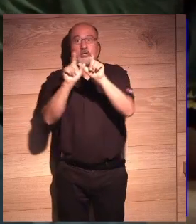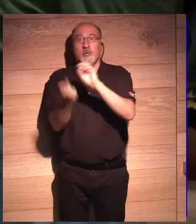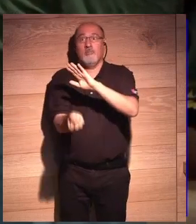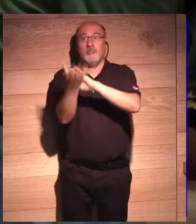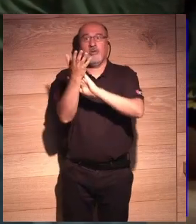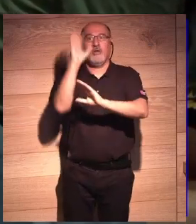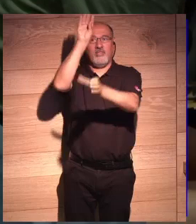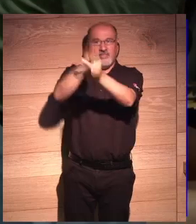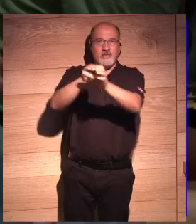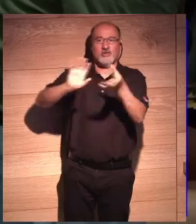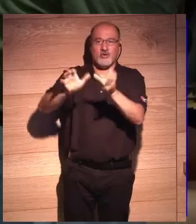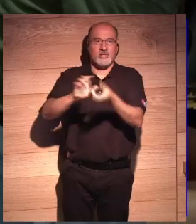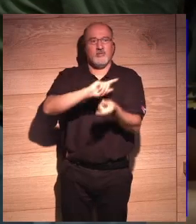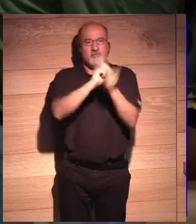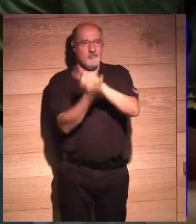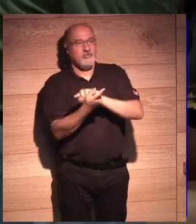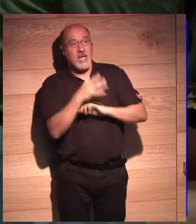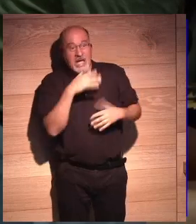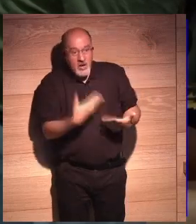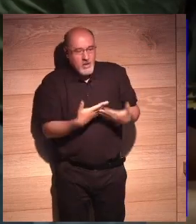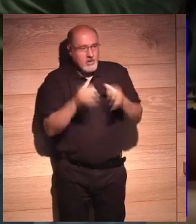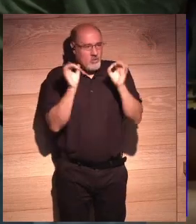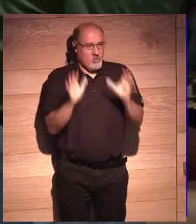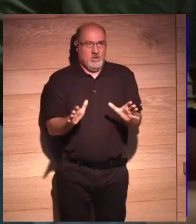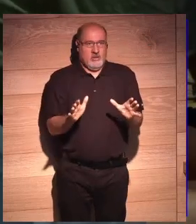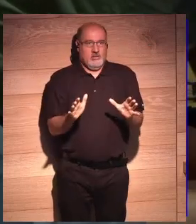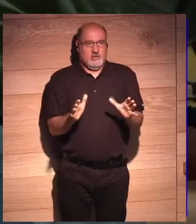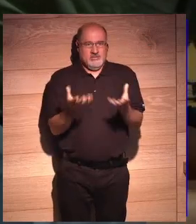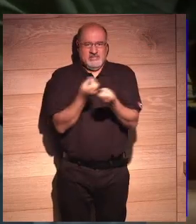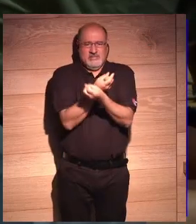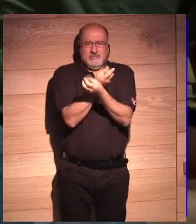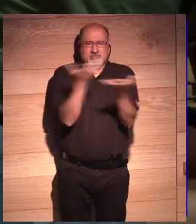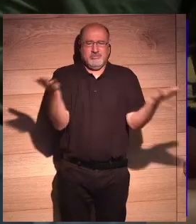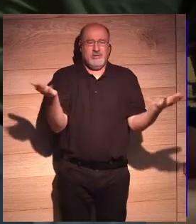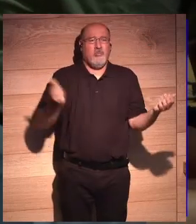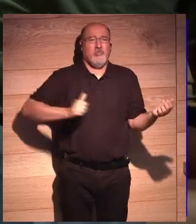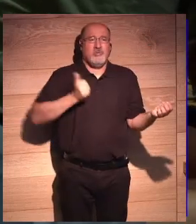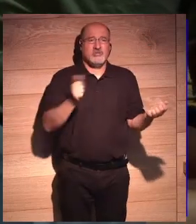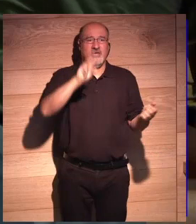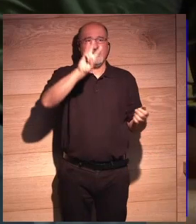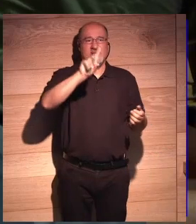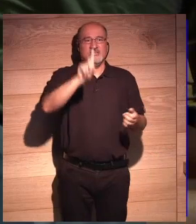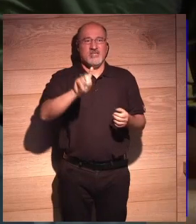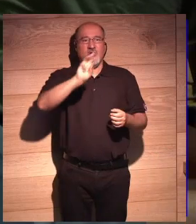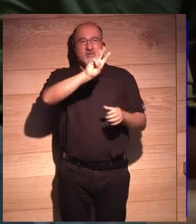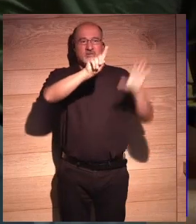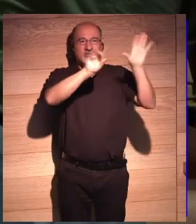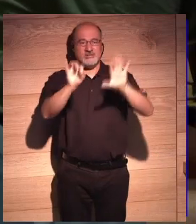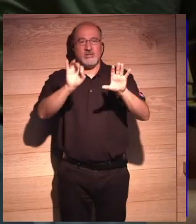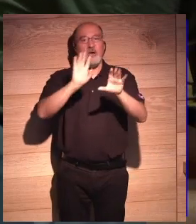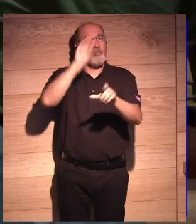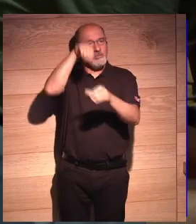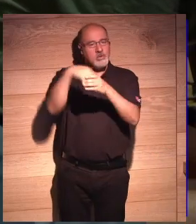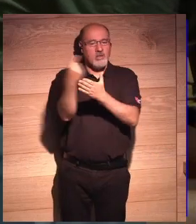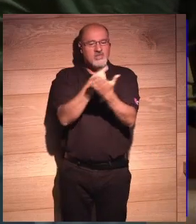When the television started, they used to broadcast radio programs. So with all the with all